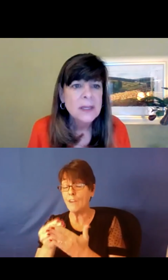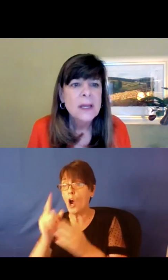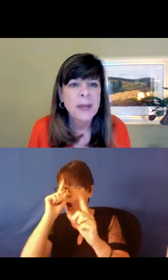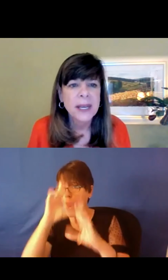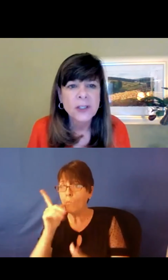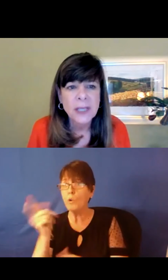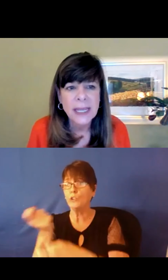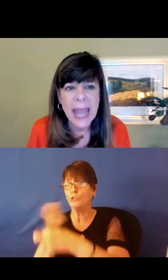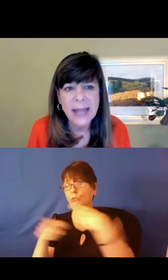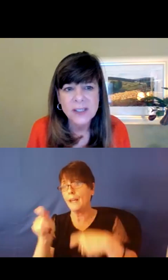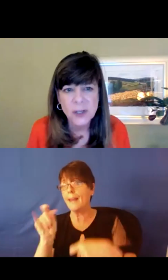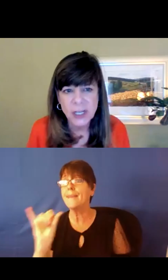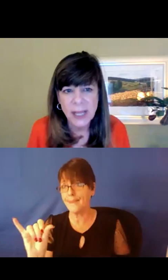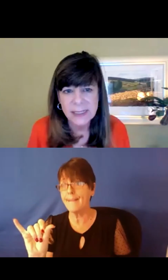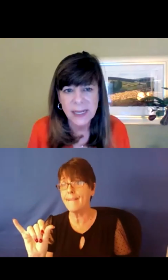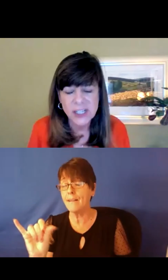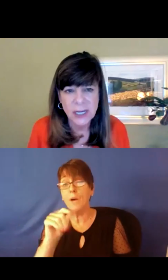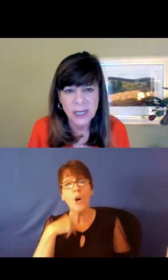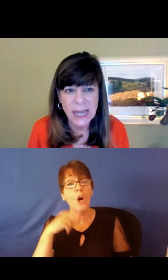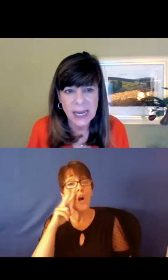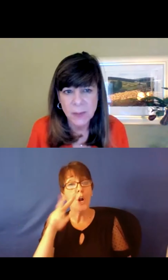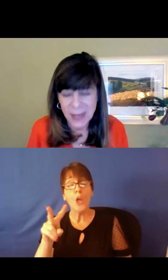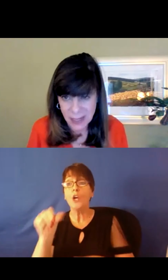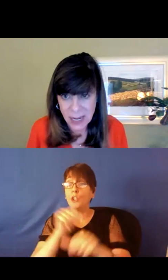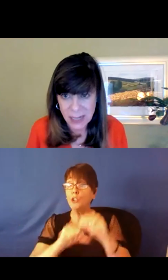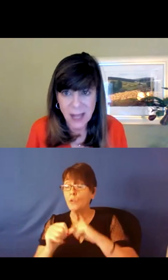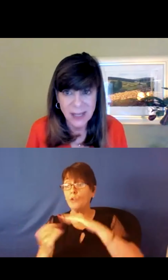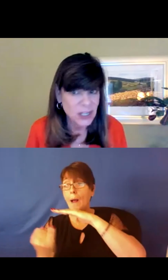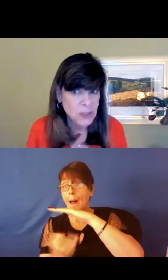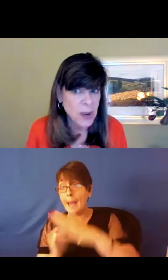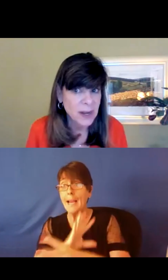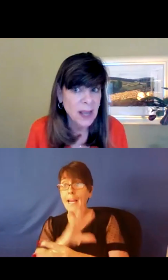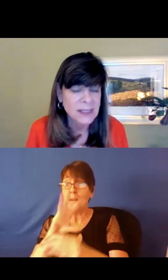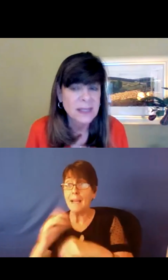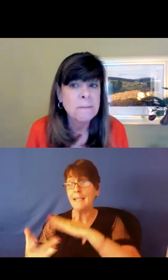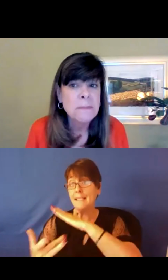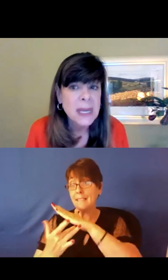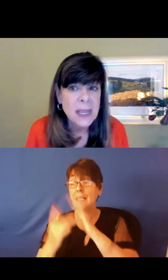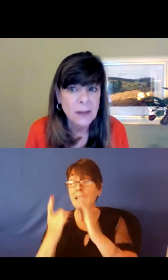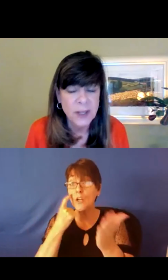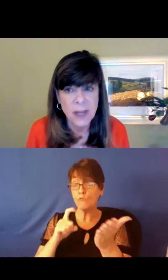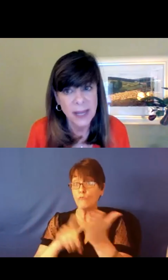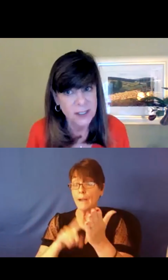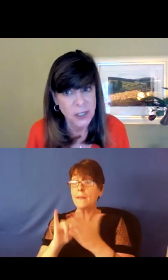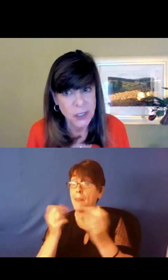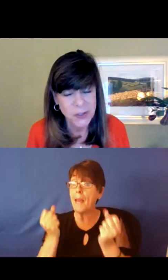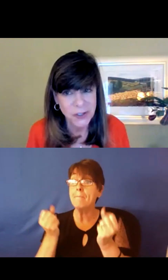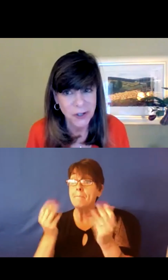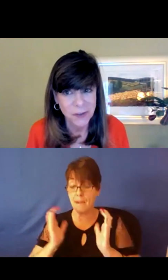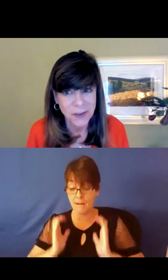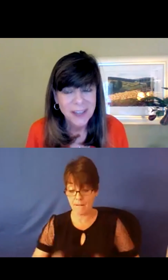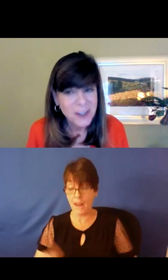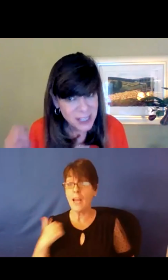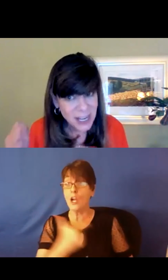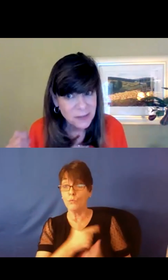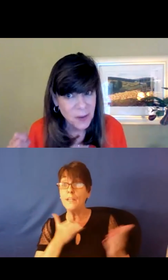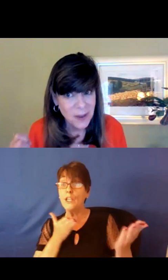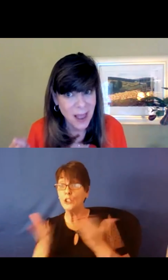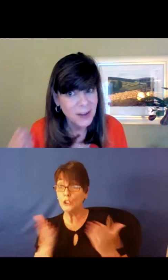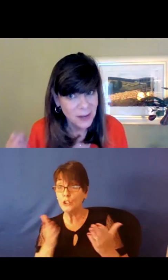around. But in looking at social isolation and engagement, and technology is recognizing that many of the clients that you serve,